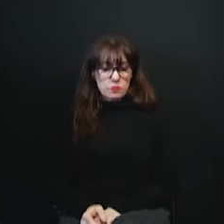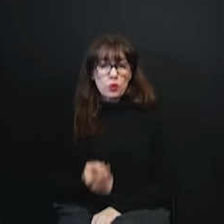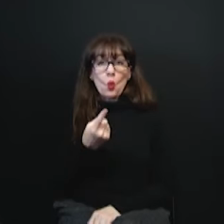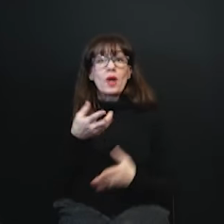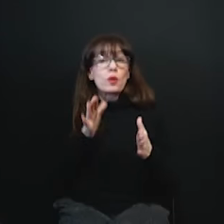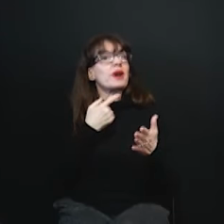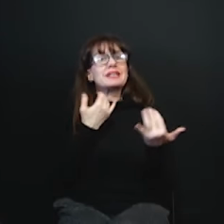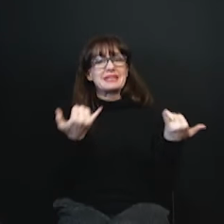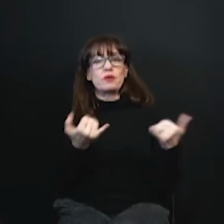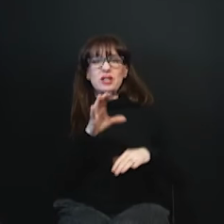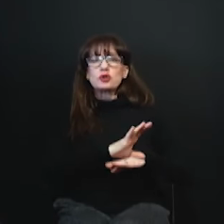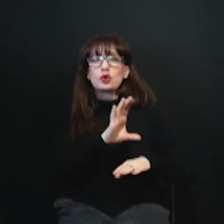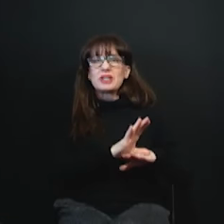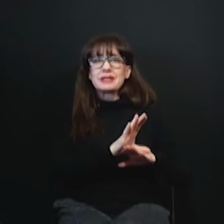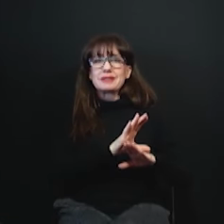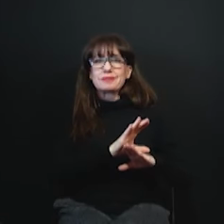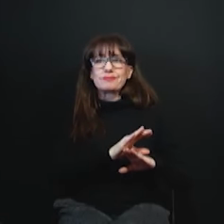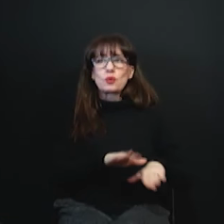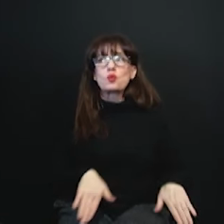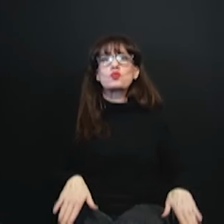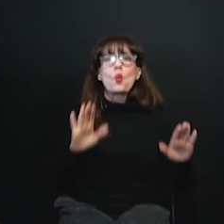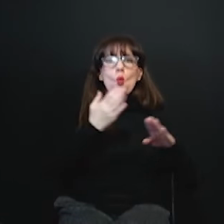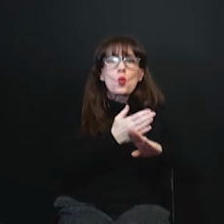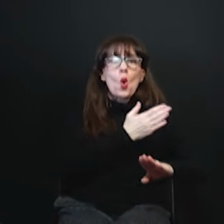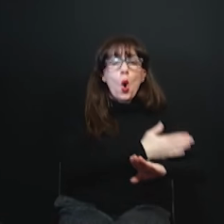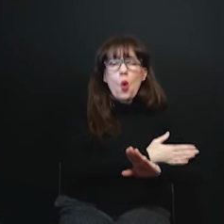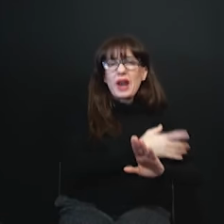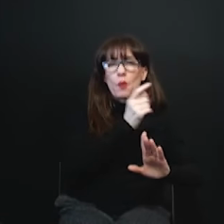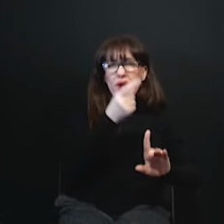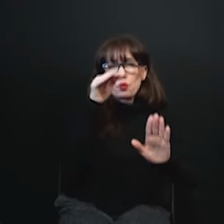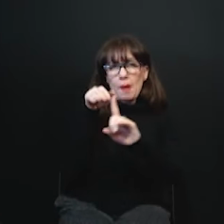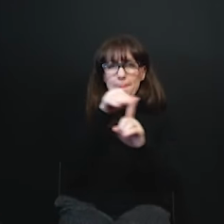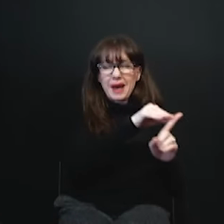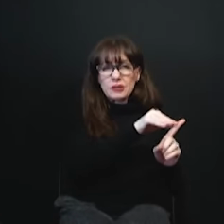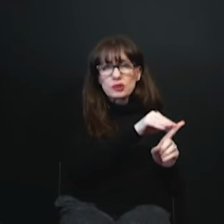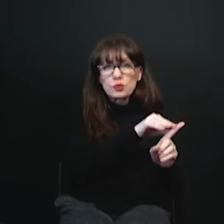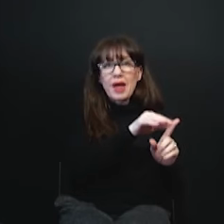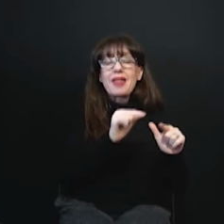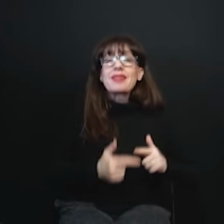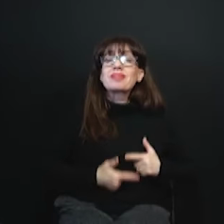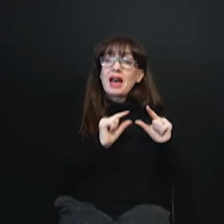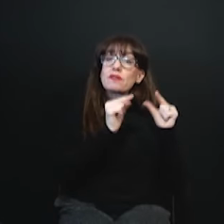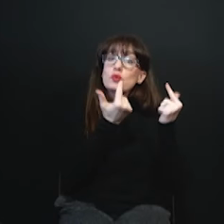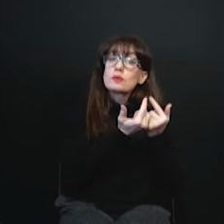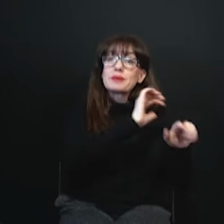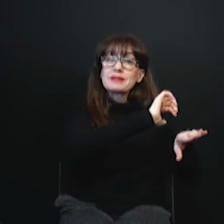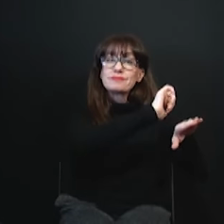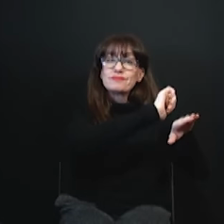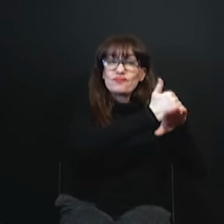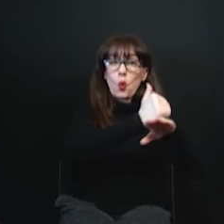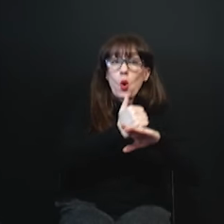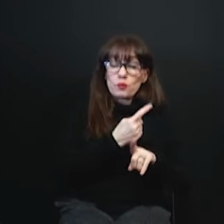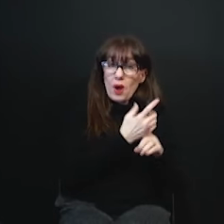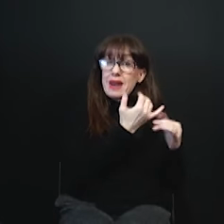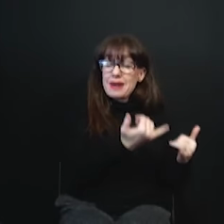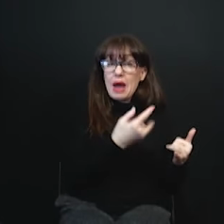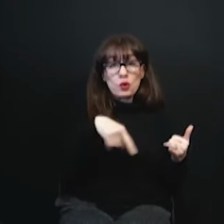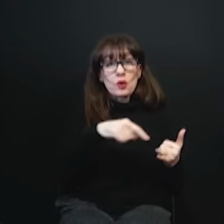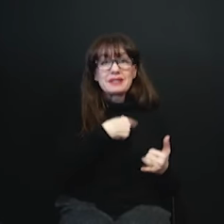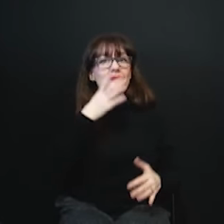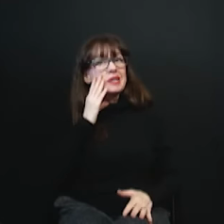now as a church, and I want to take just a minute to remind you of this before we dive into the sermon. Life groups are being formed right now, and some of you have all kinds